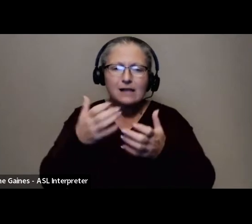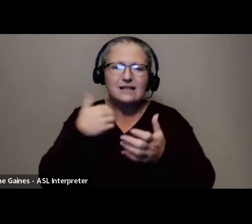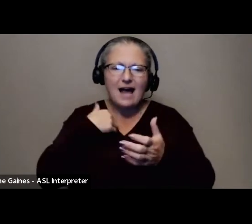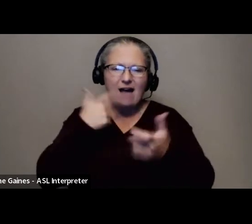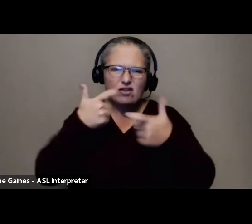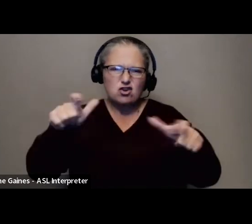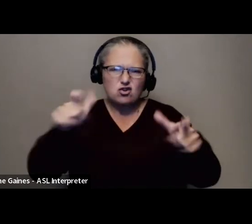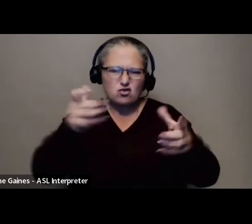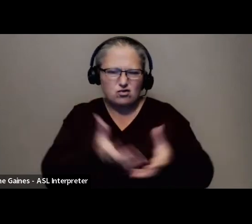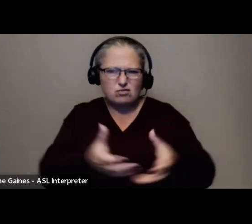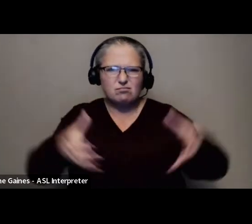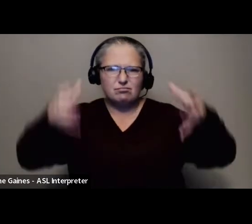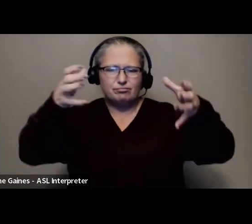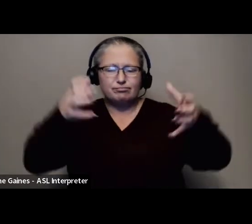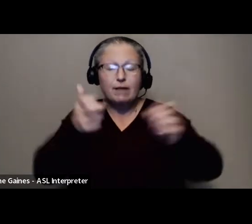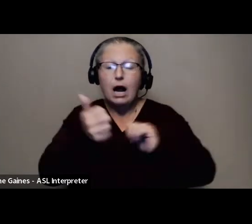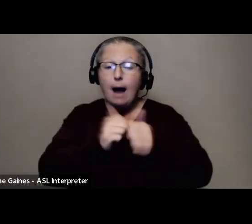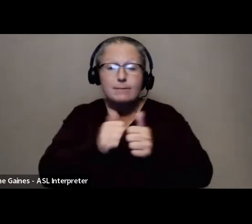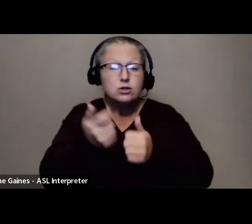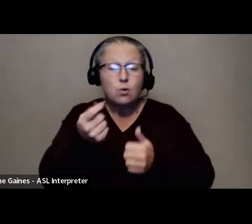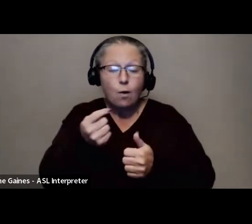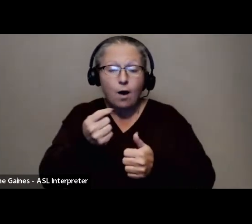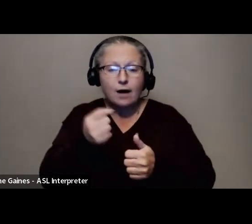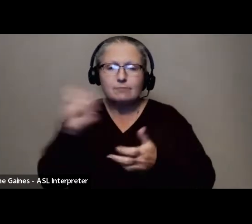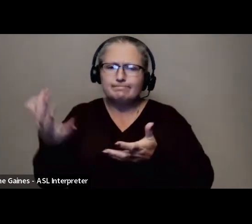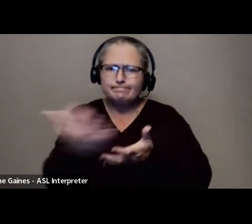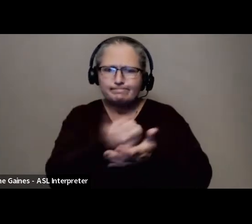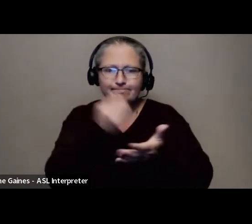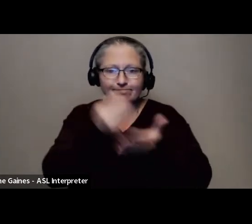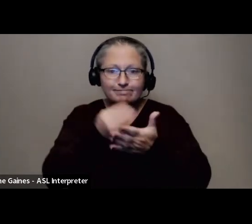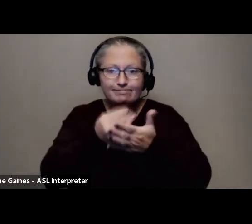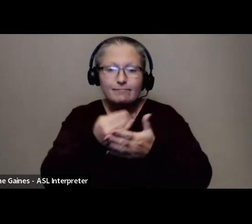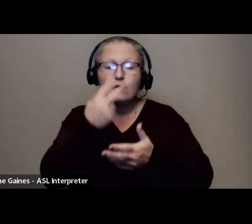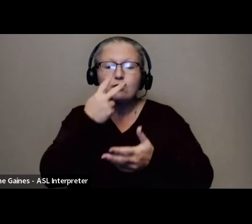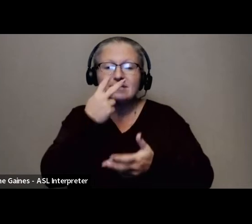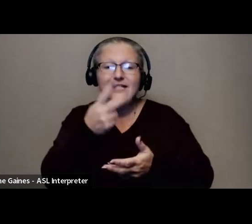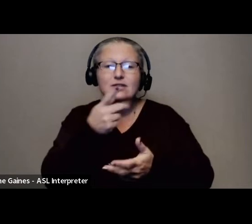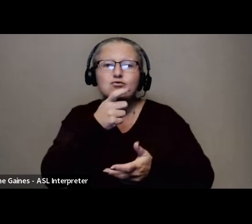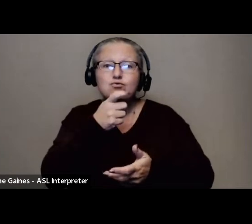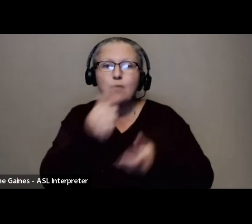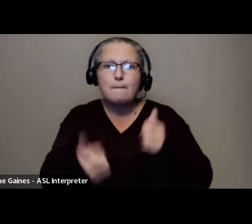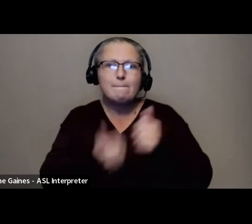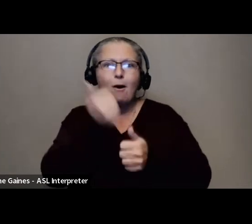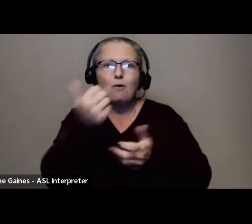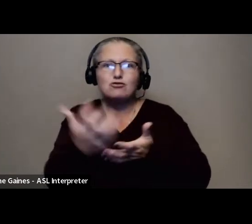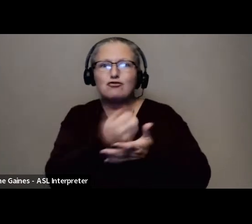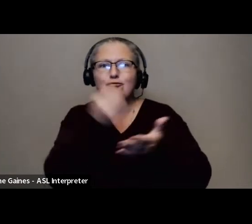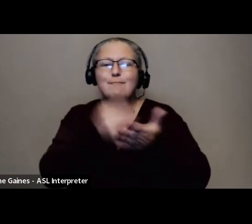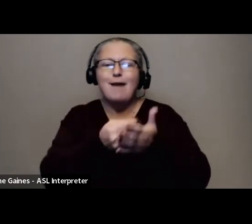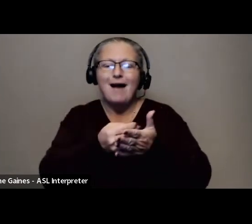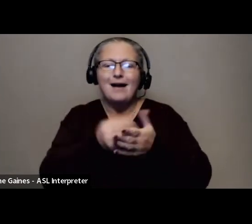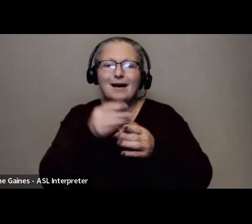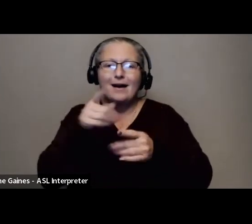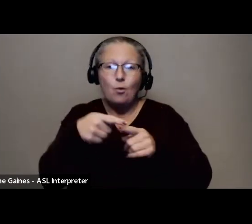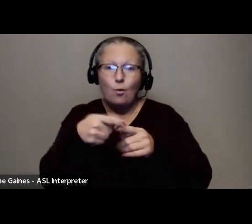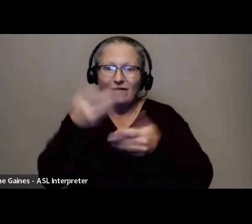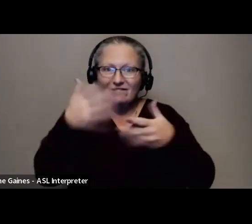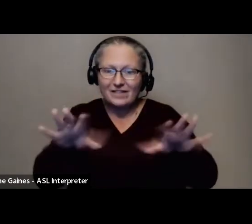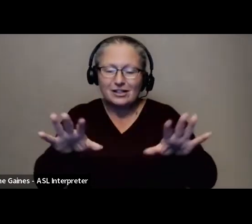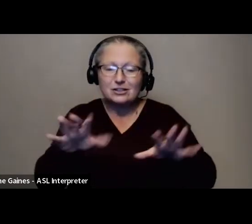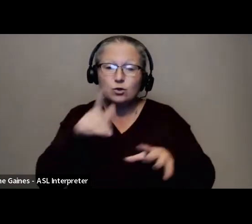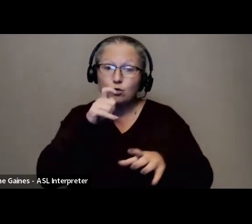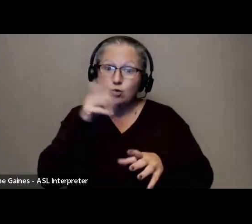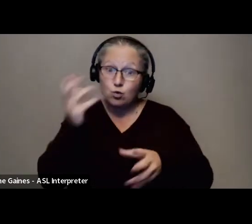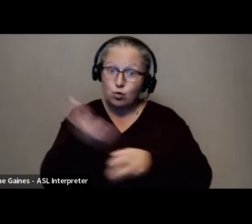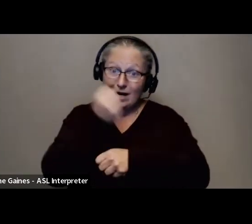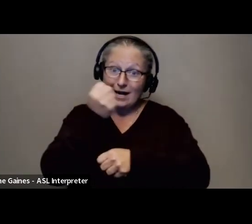jugs. And the competition is to, collect money and see who gets to have the most money at the end. And the